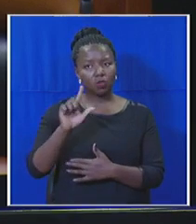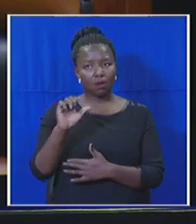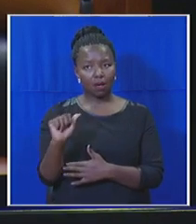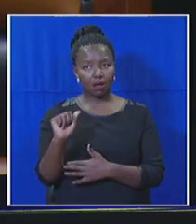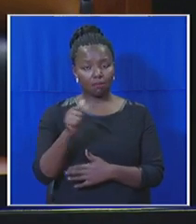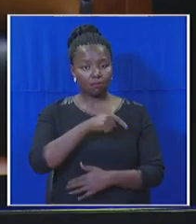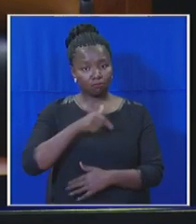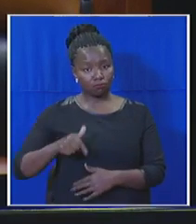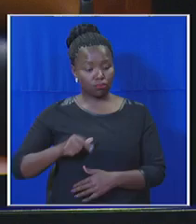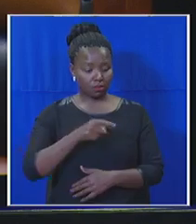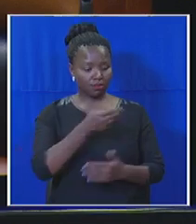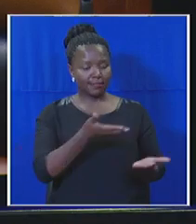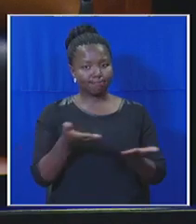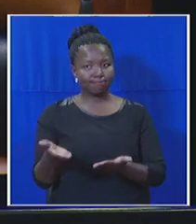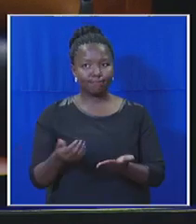the President.